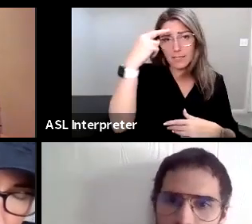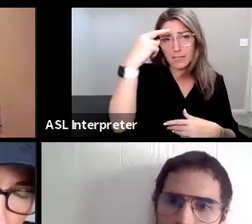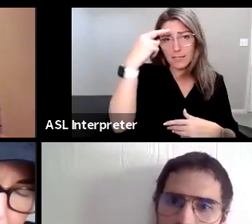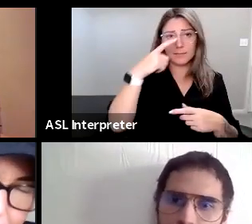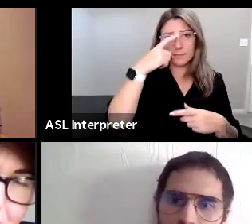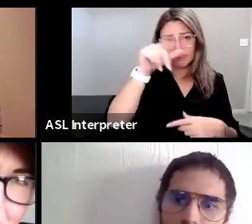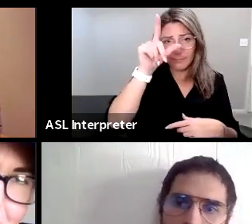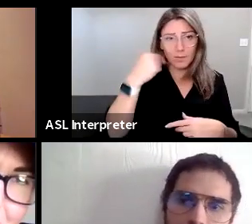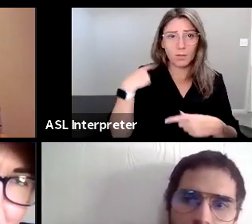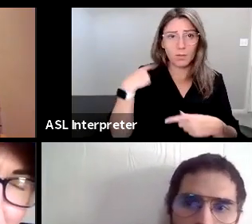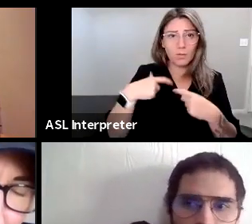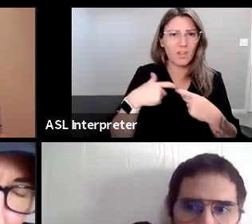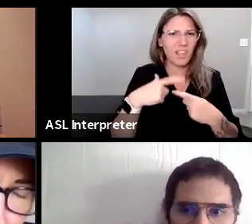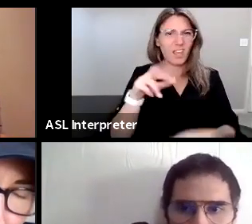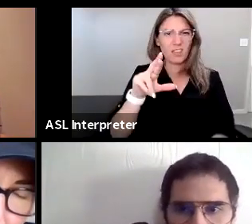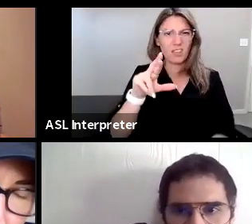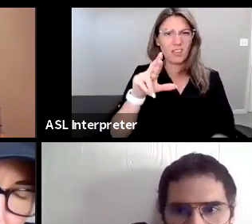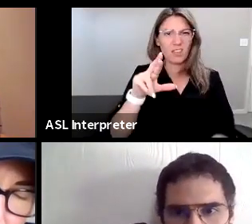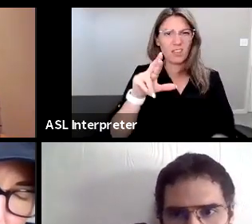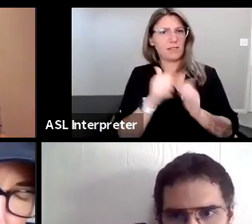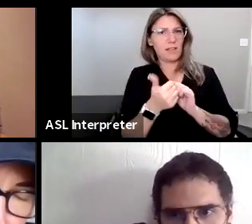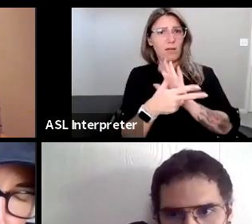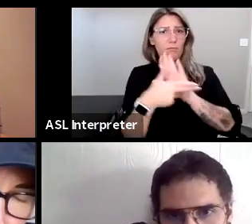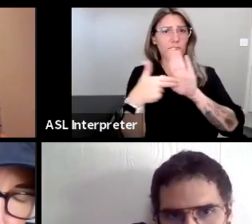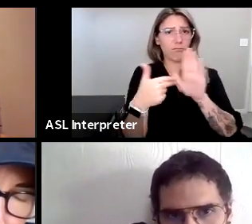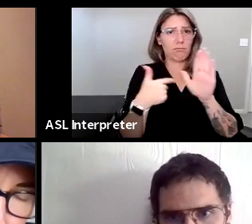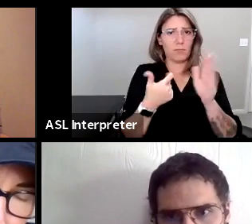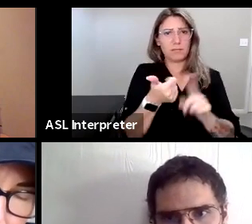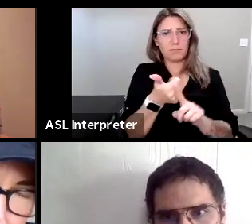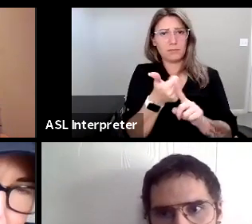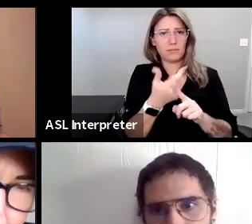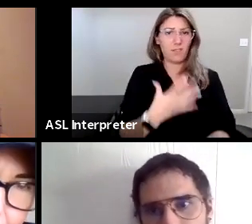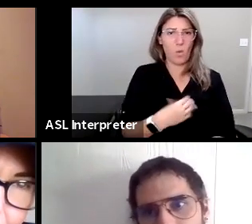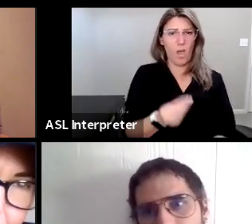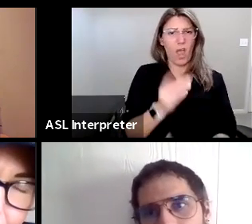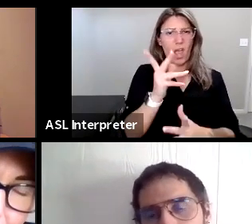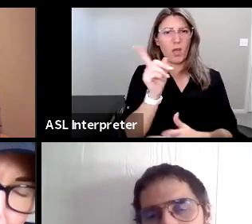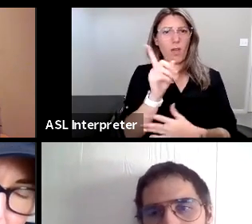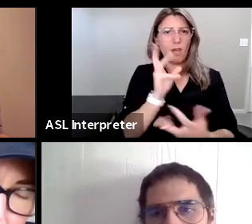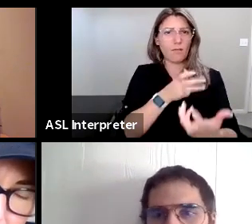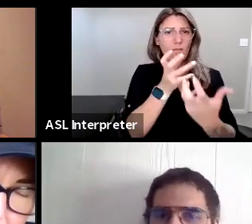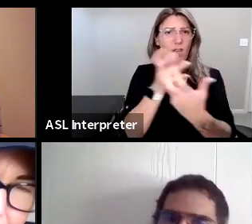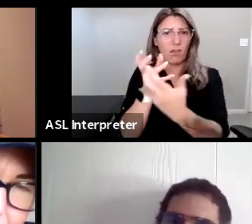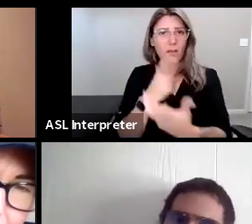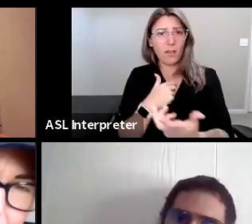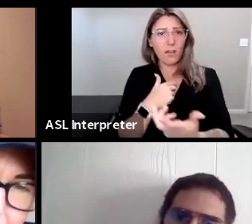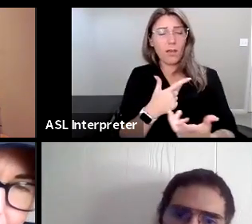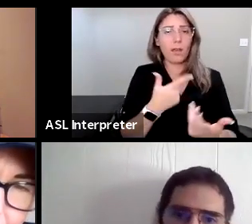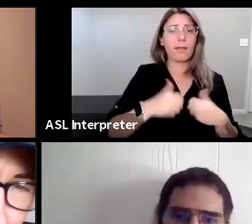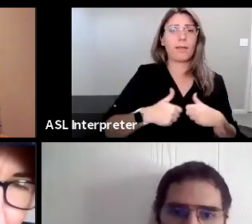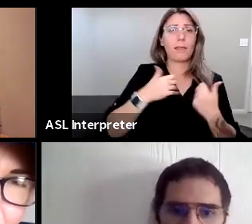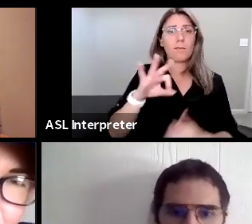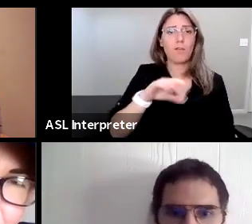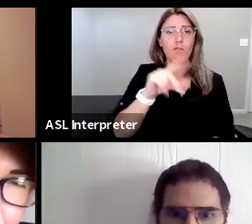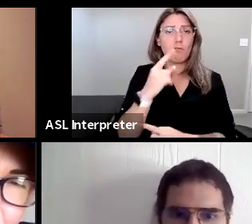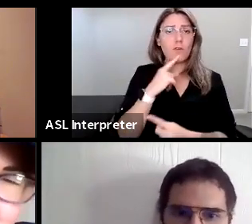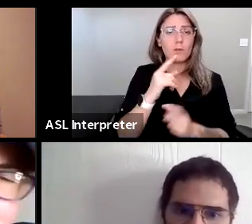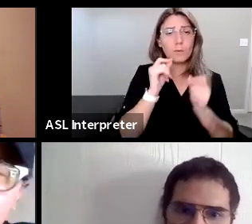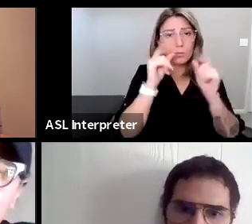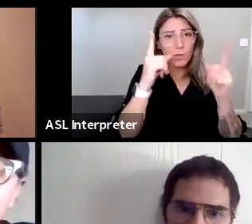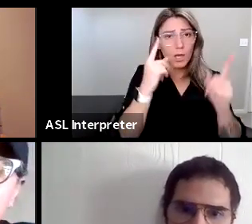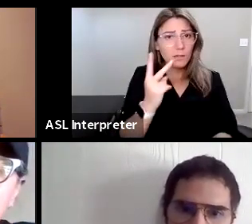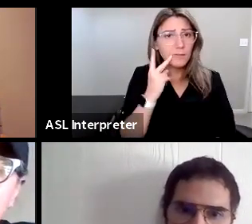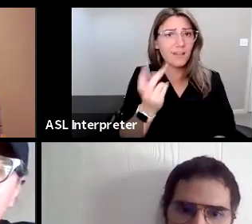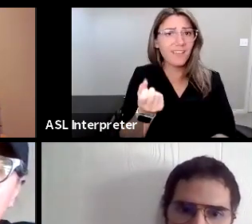question, what do you put yourself? How do you label yourself? White, where do you fit that in? When I lived in Florida, I was really surprised to see a lot